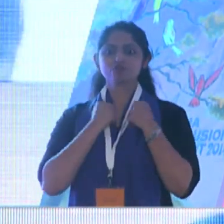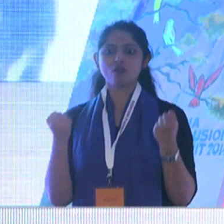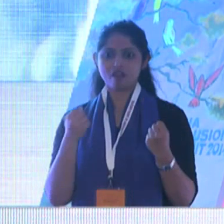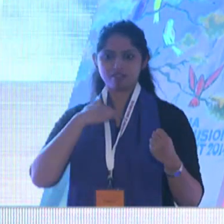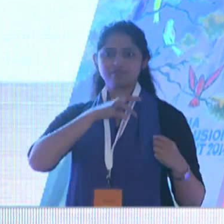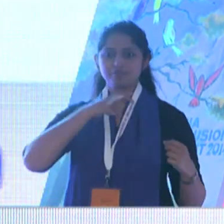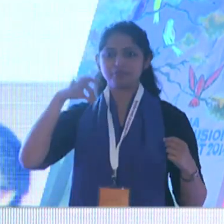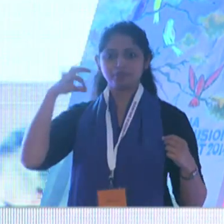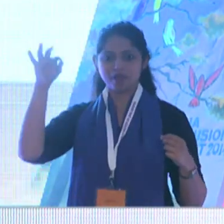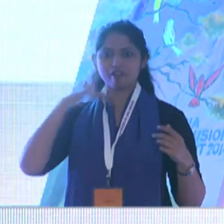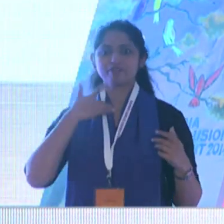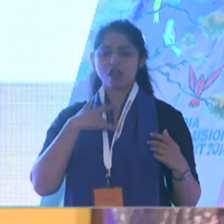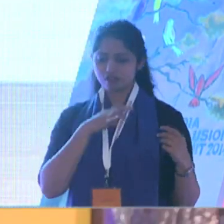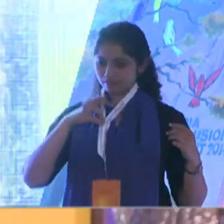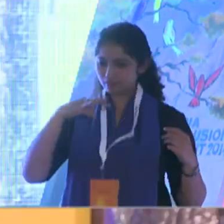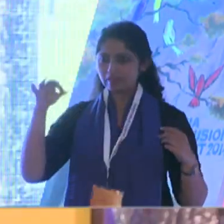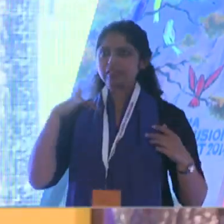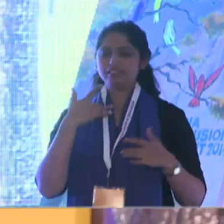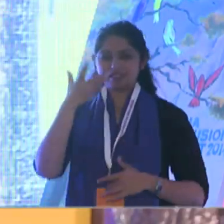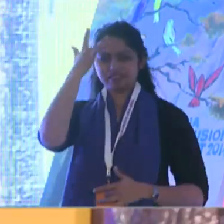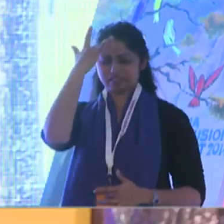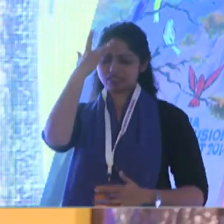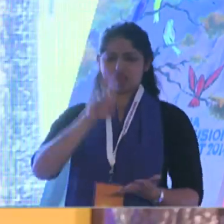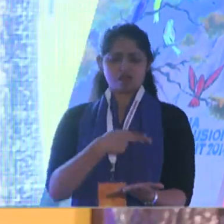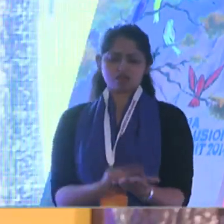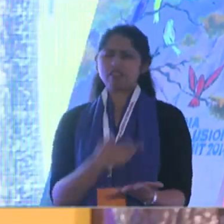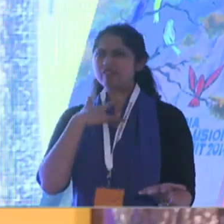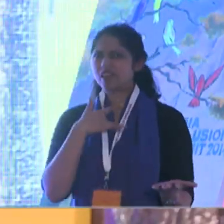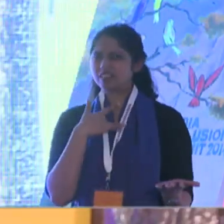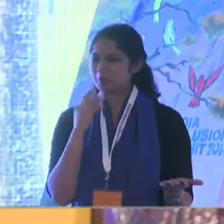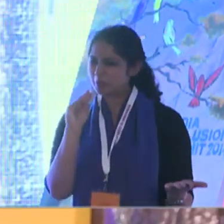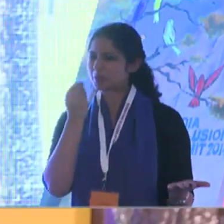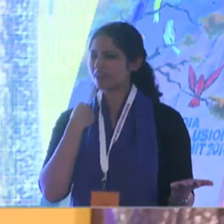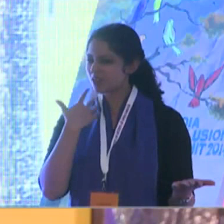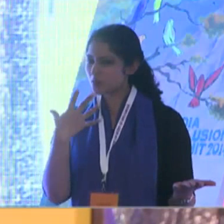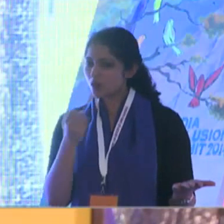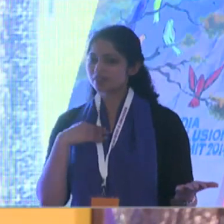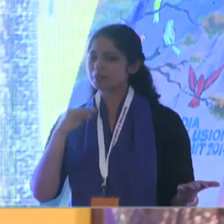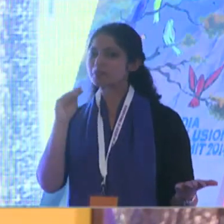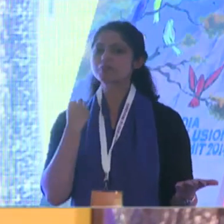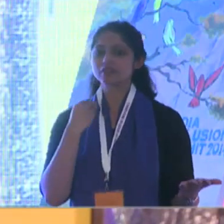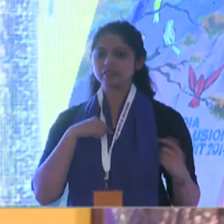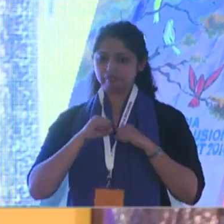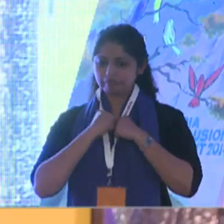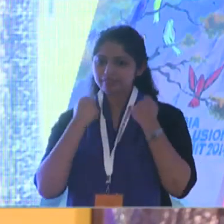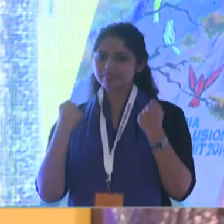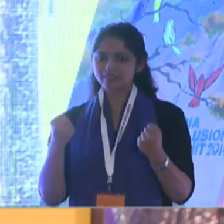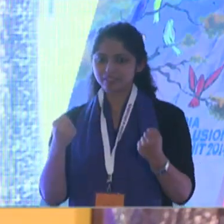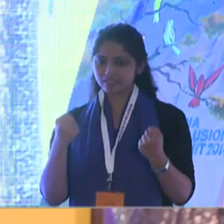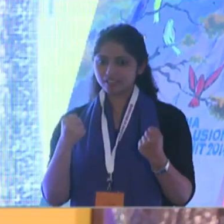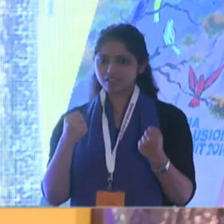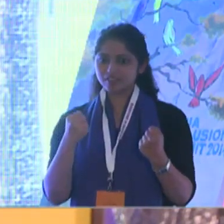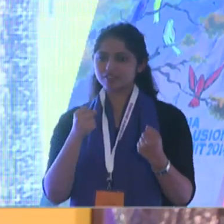And when you are sick, you want to be better, and you also become stronger in the process. You